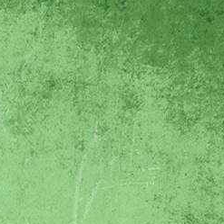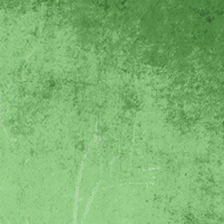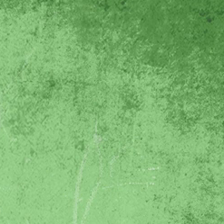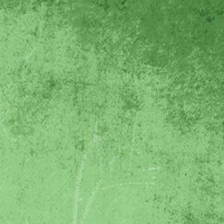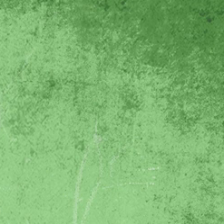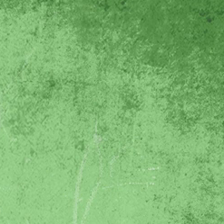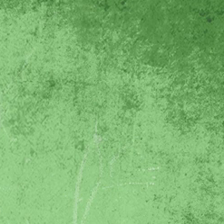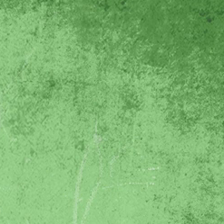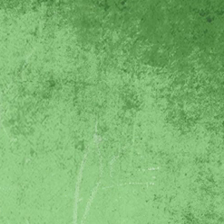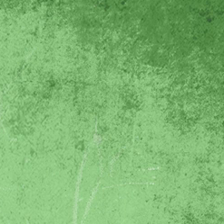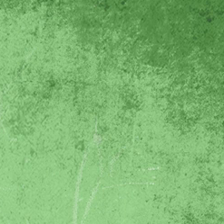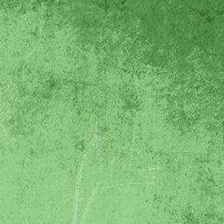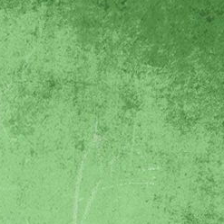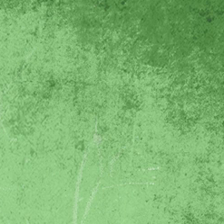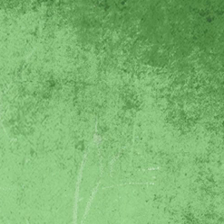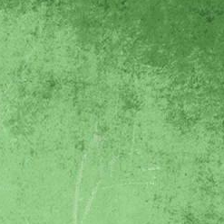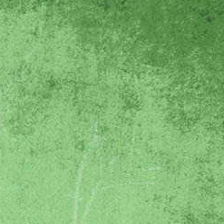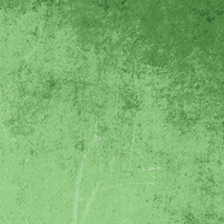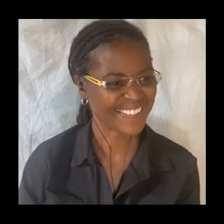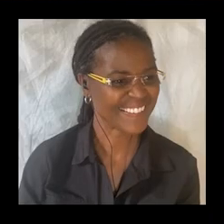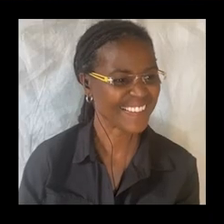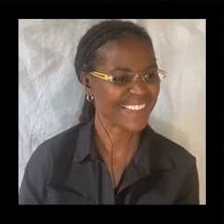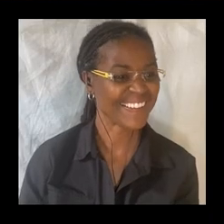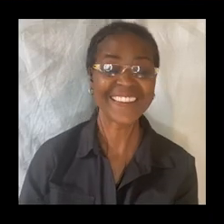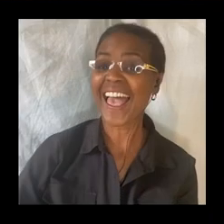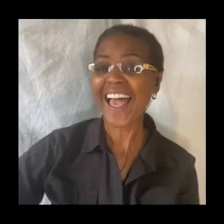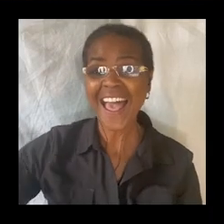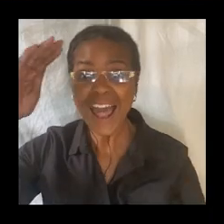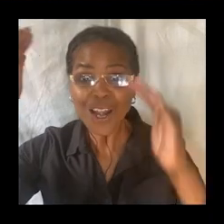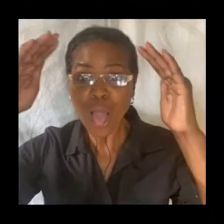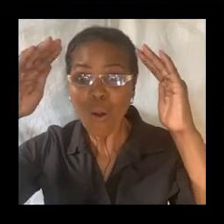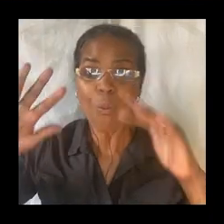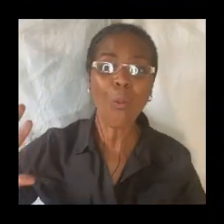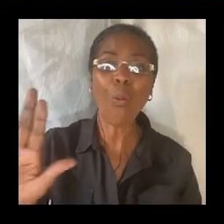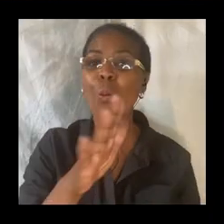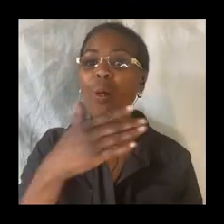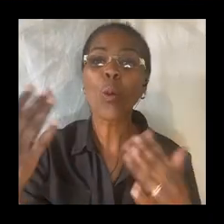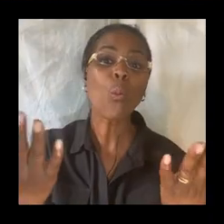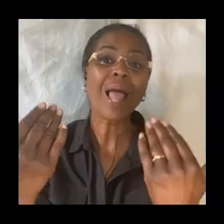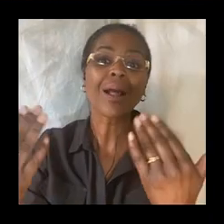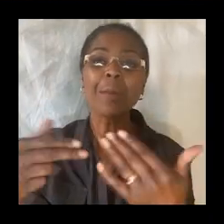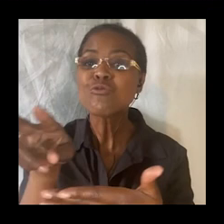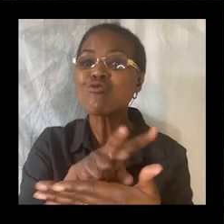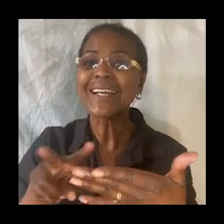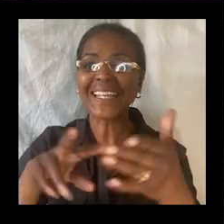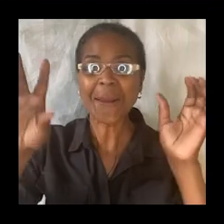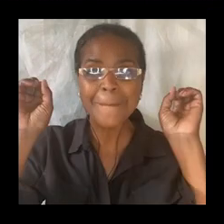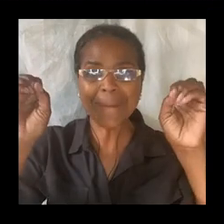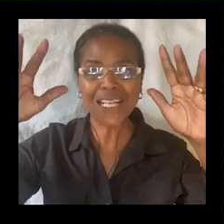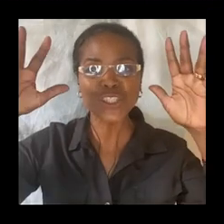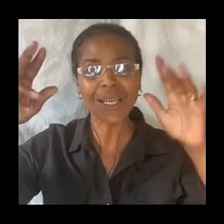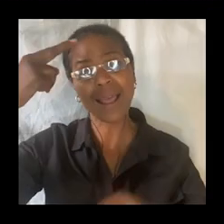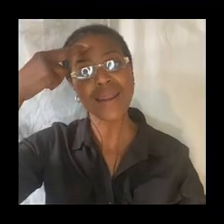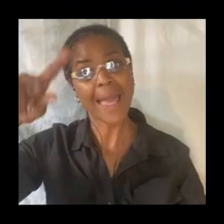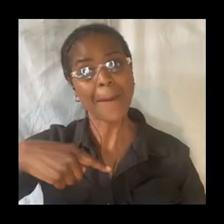programmed by Bath Children's Literature Festival. Hello everybody, and welcome to Reading is